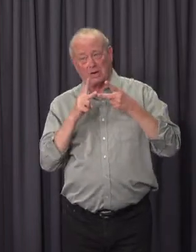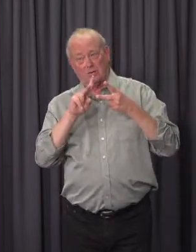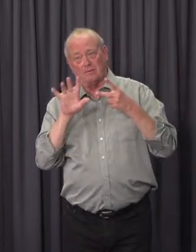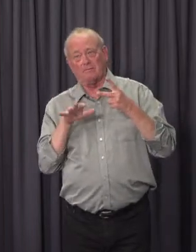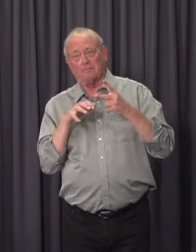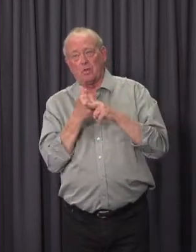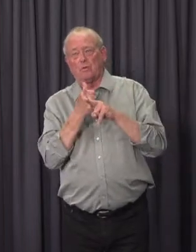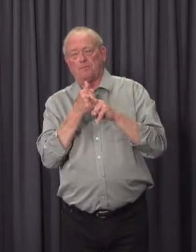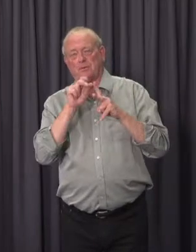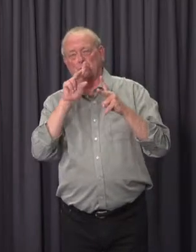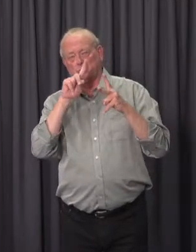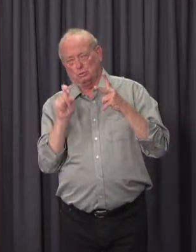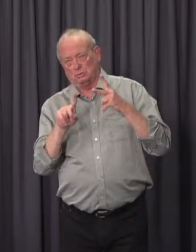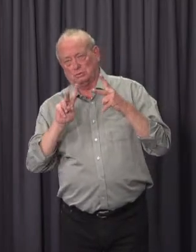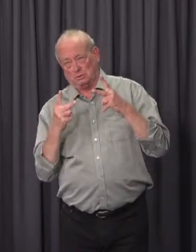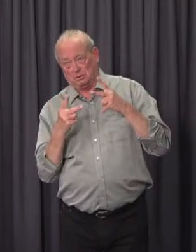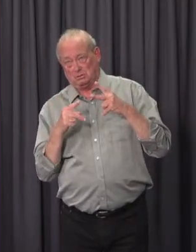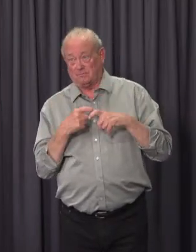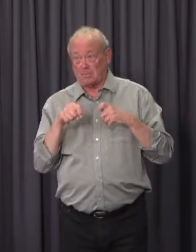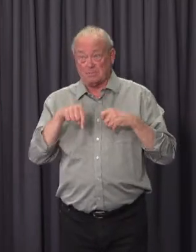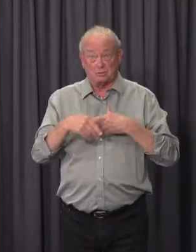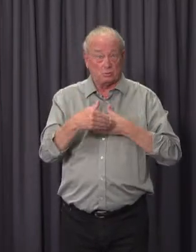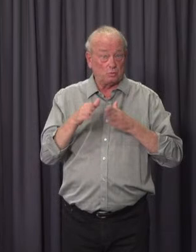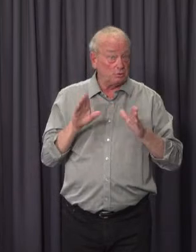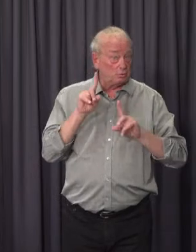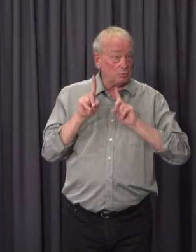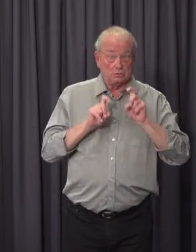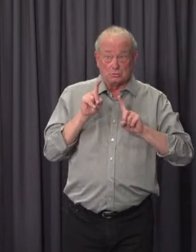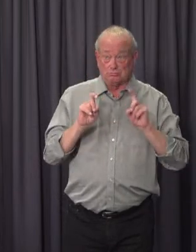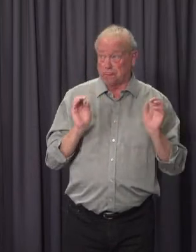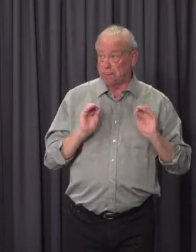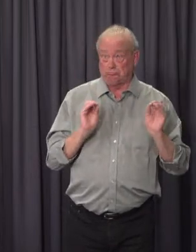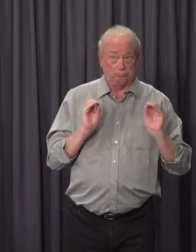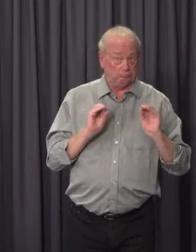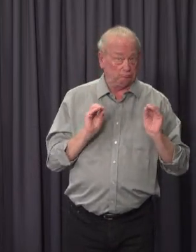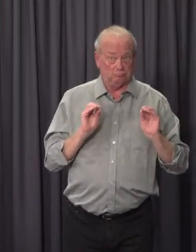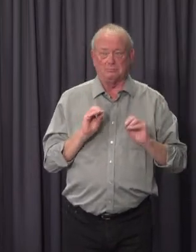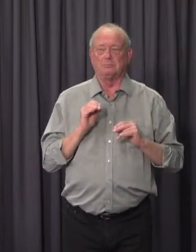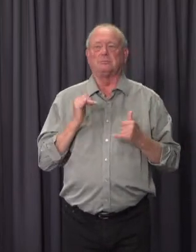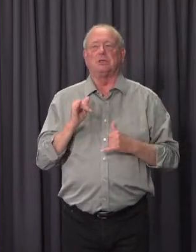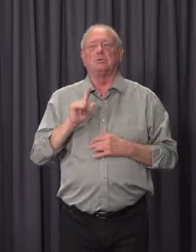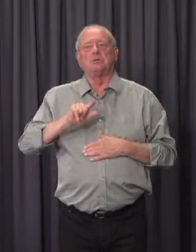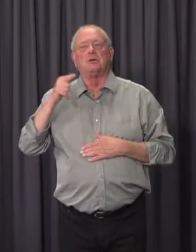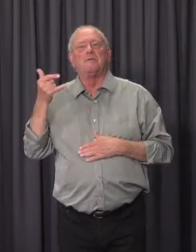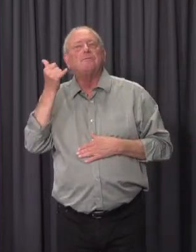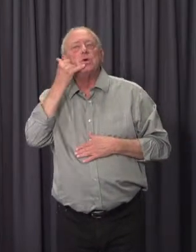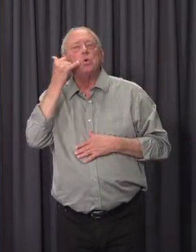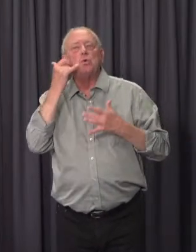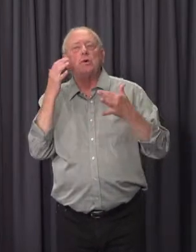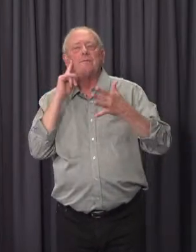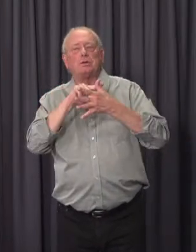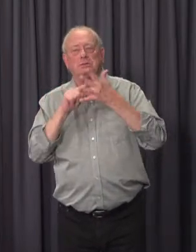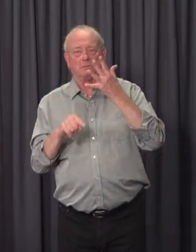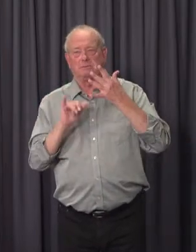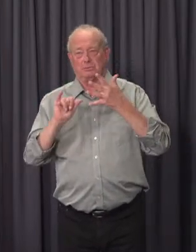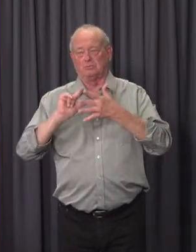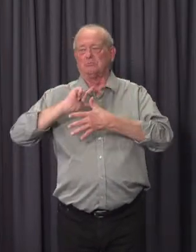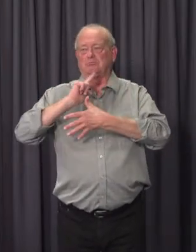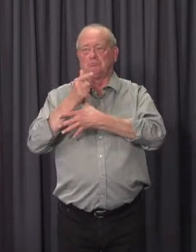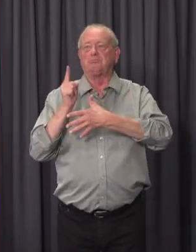We'll now move to the phones. Operator, please put through the first call. Cole Weiberg,